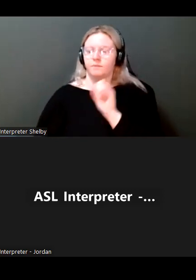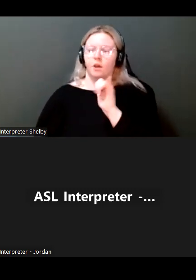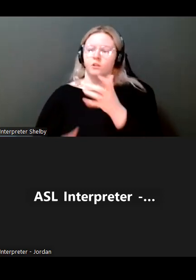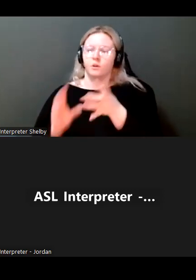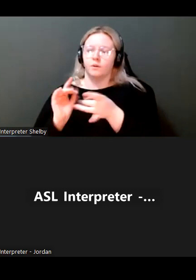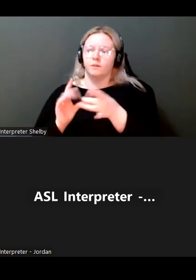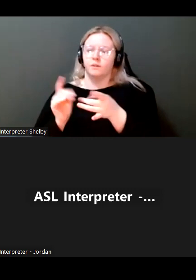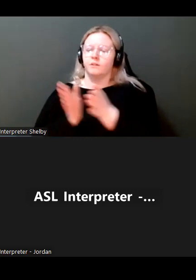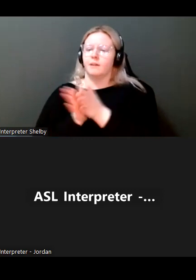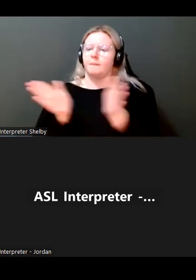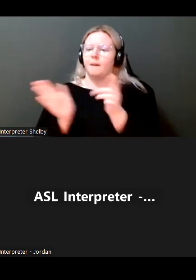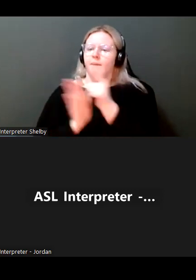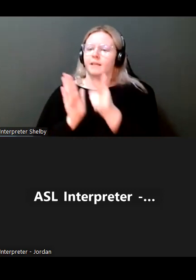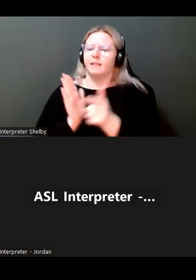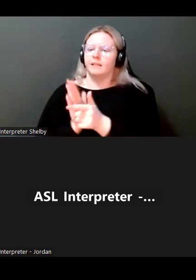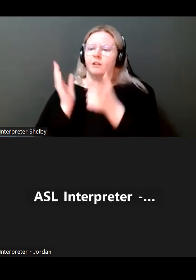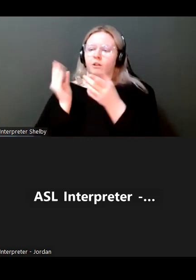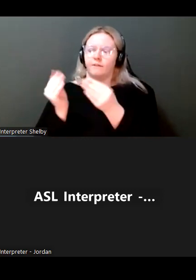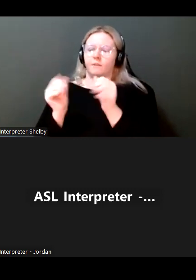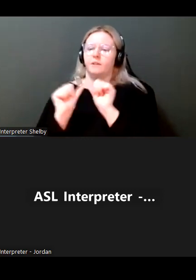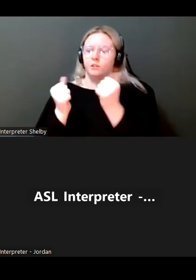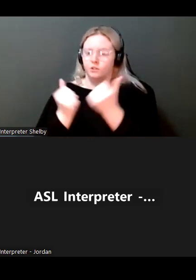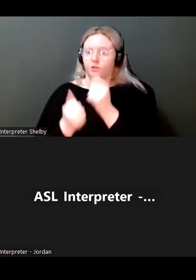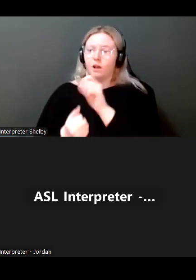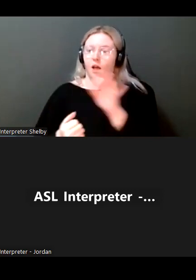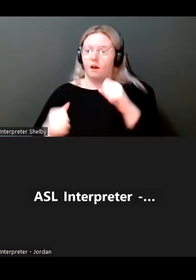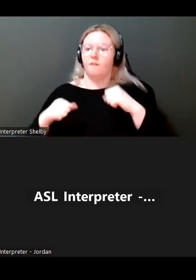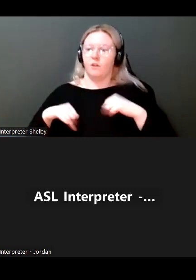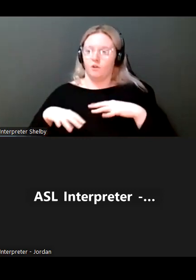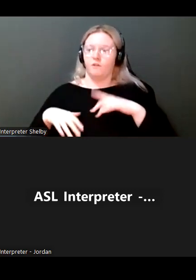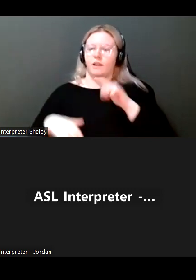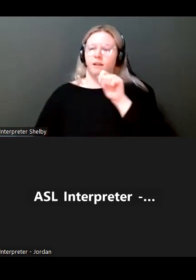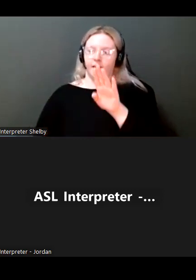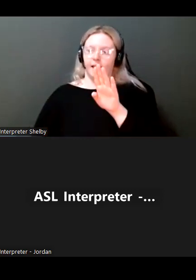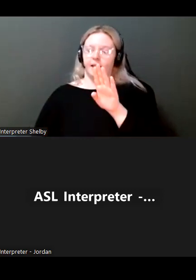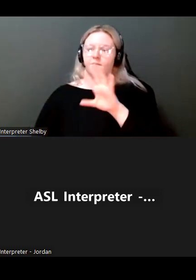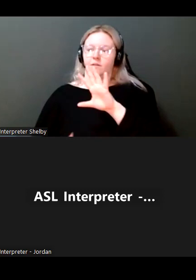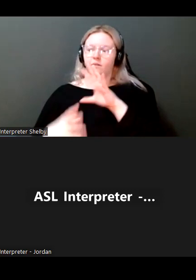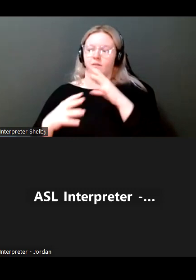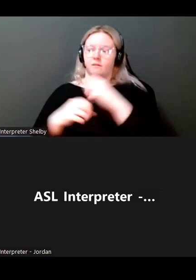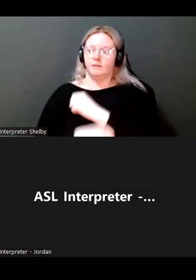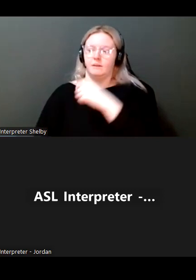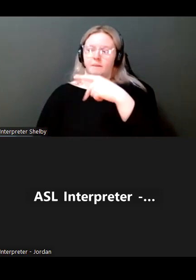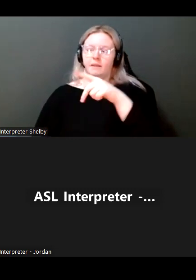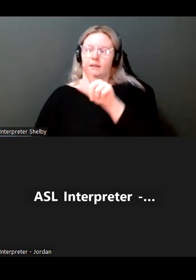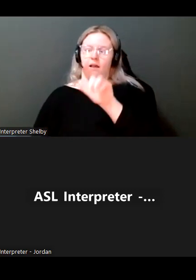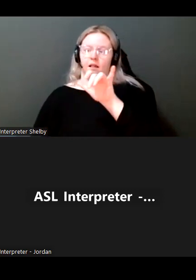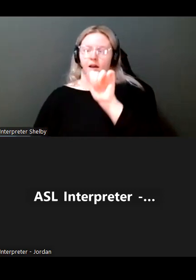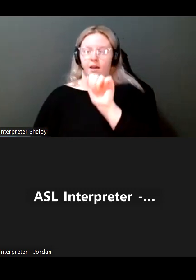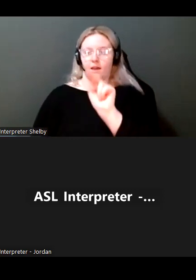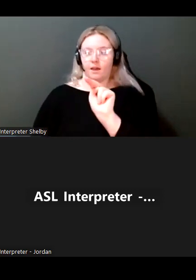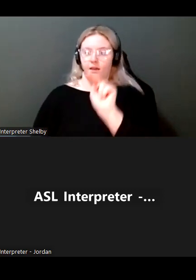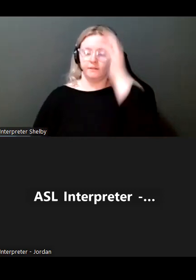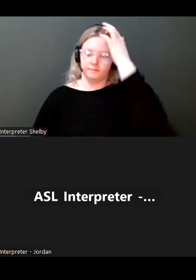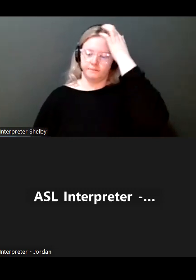Public Legal Information Association of Newfoundland and Labrador, or PLIAN, PLIAN, and